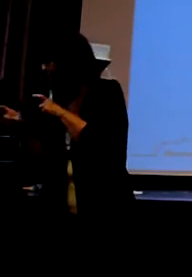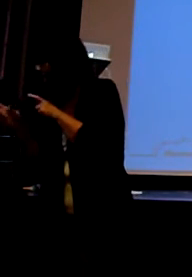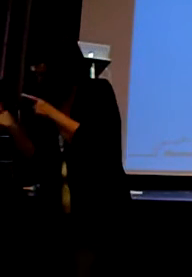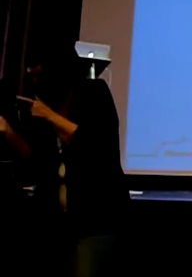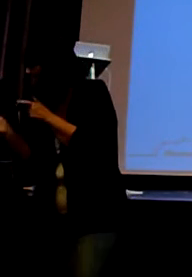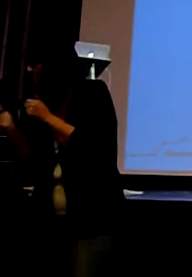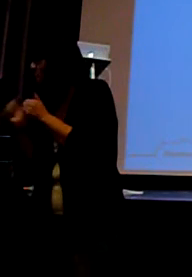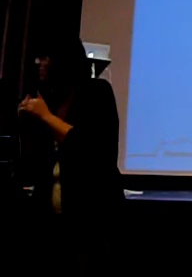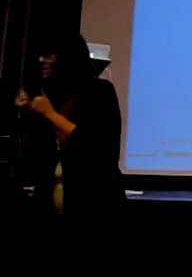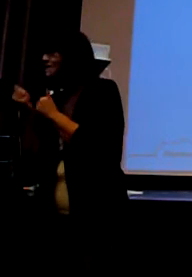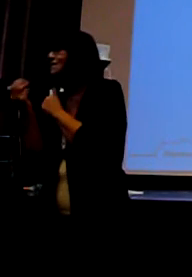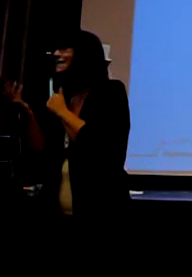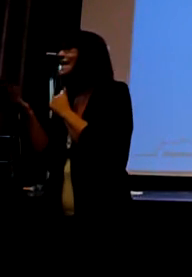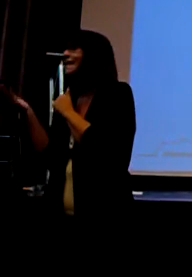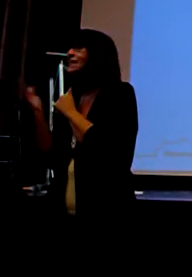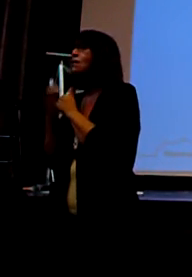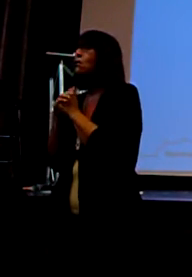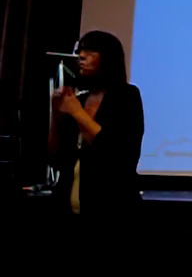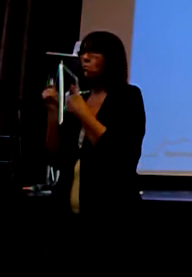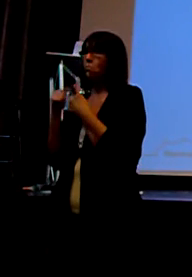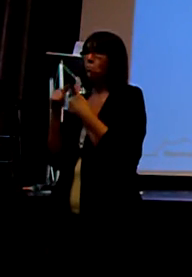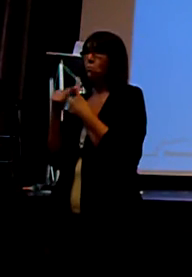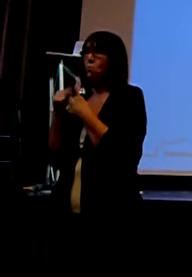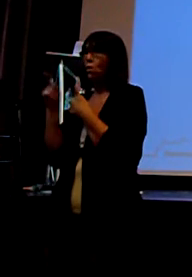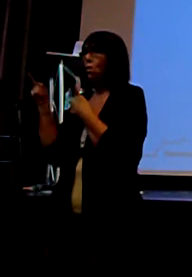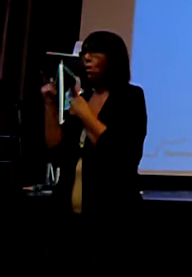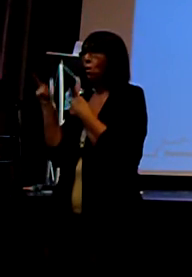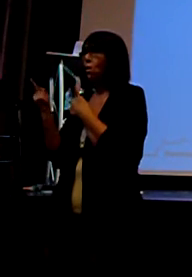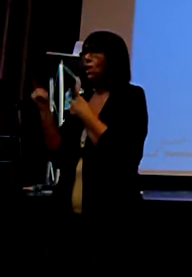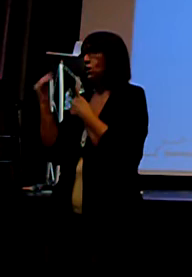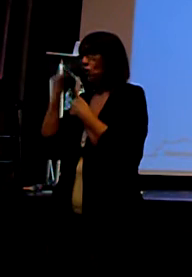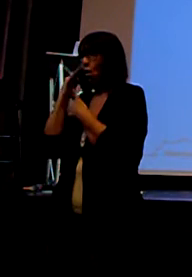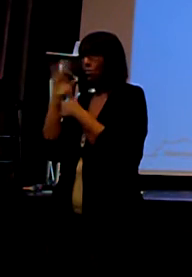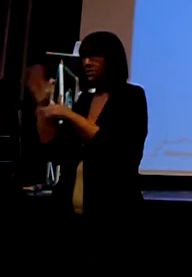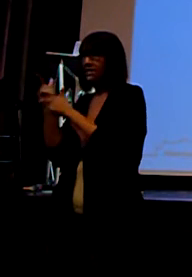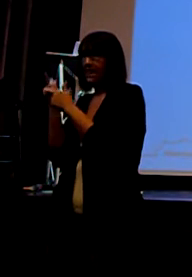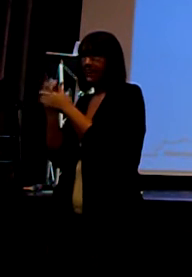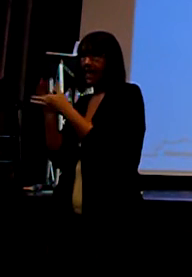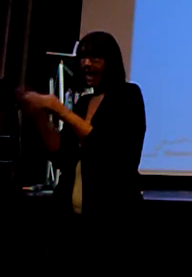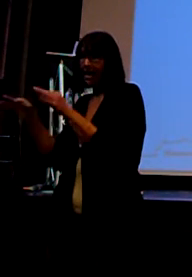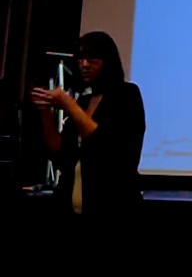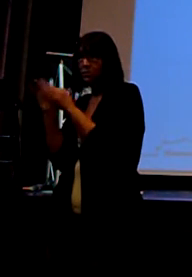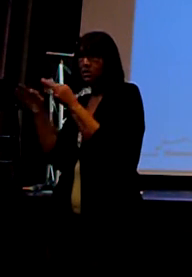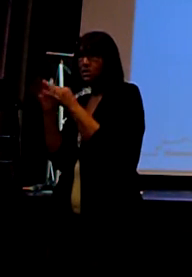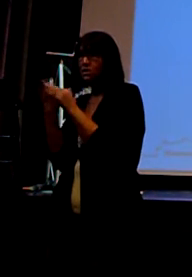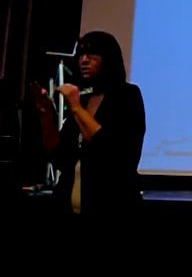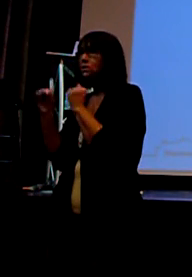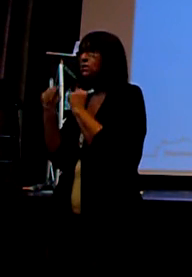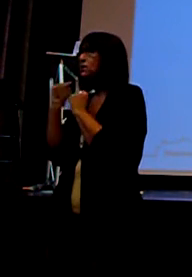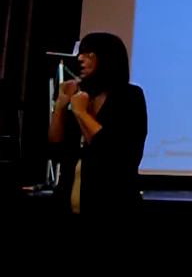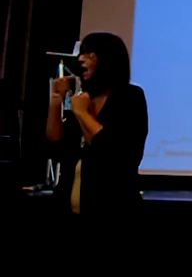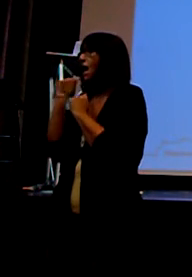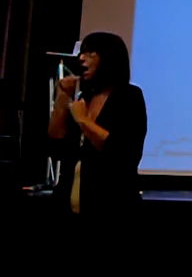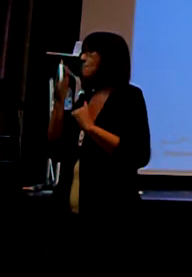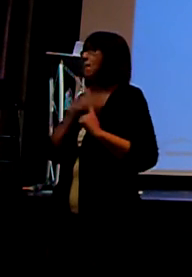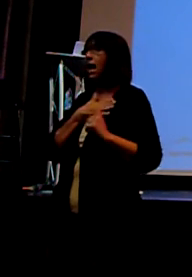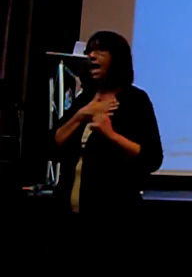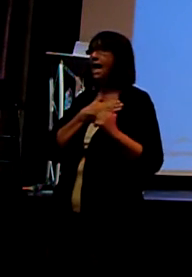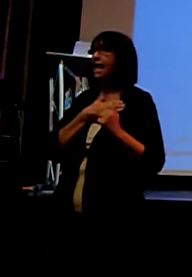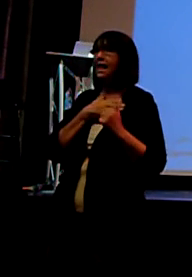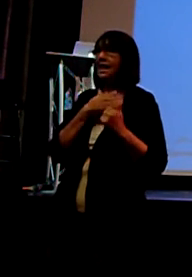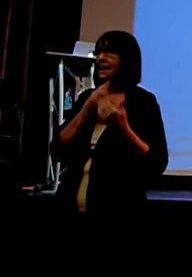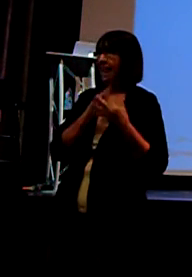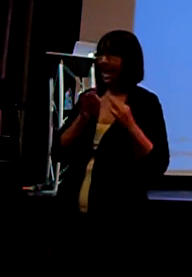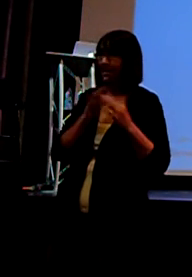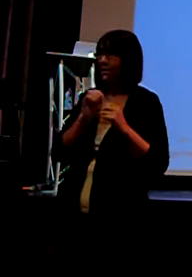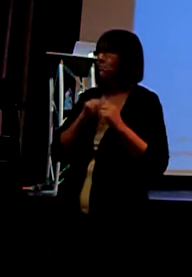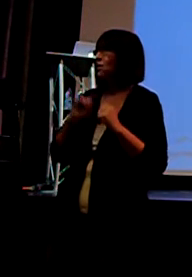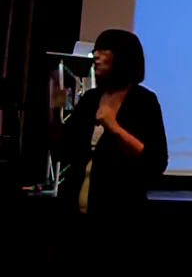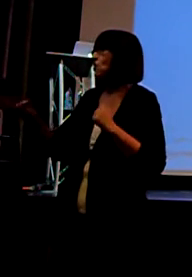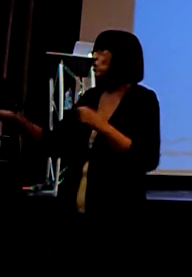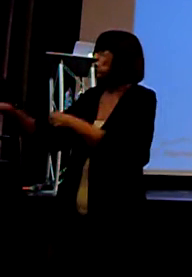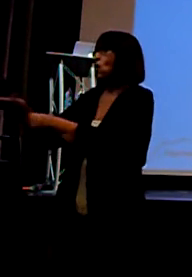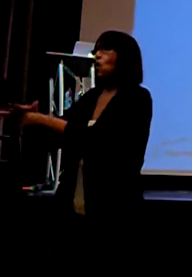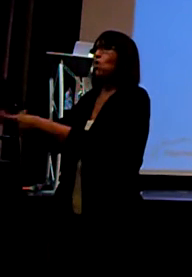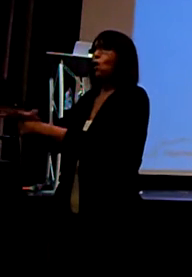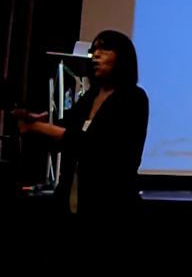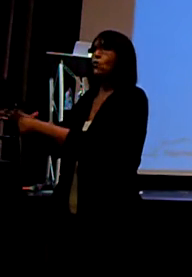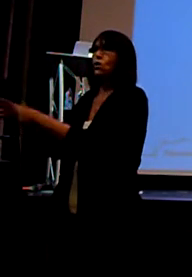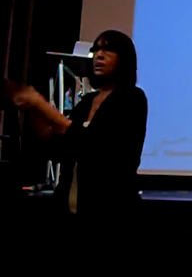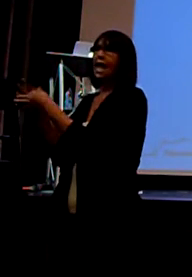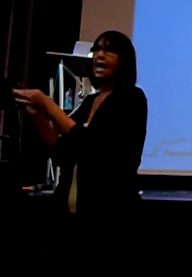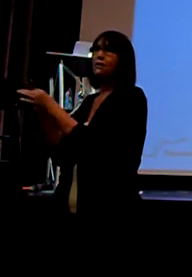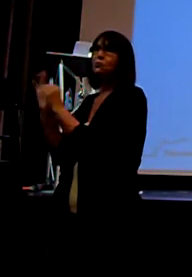with a few things. One is that he always speaks the language, not necessarily that he speaks my language, but he speaks the local language at